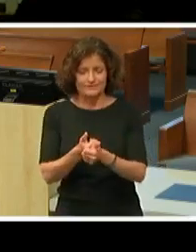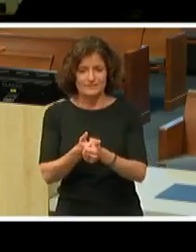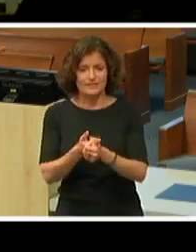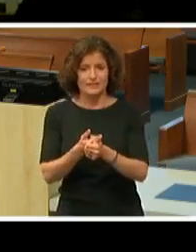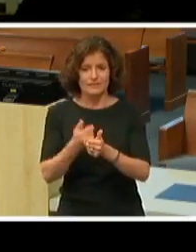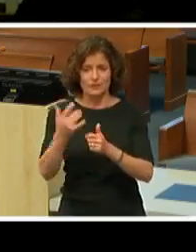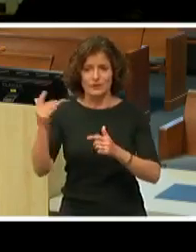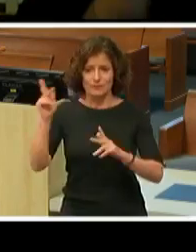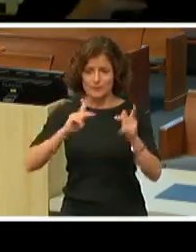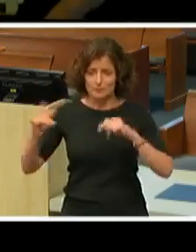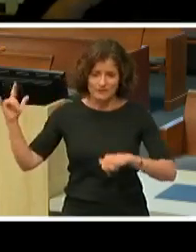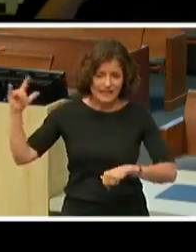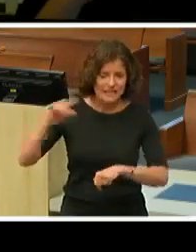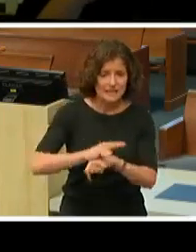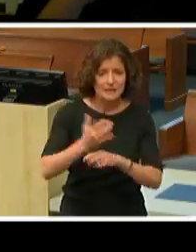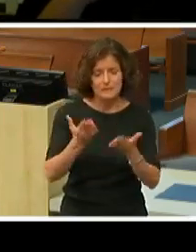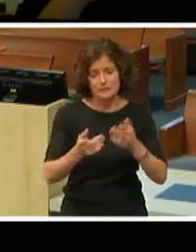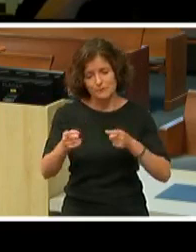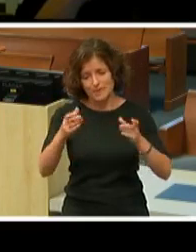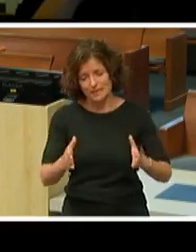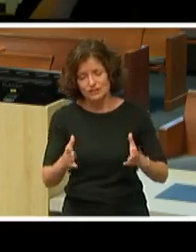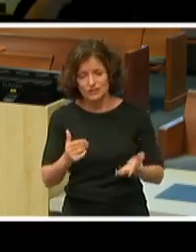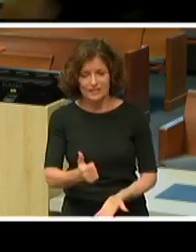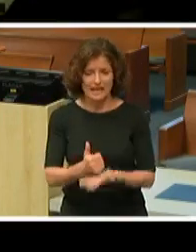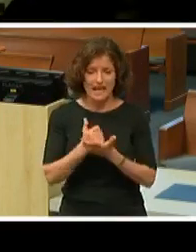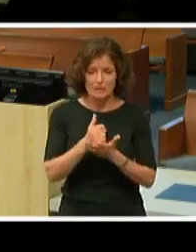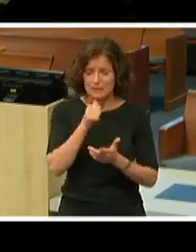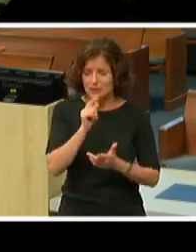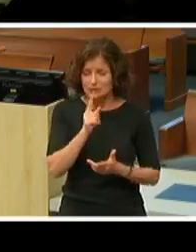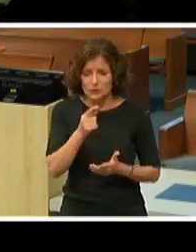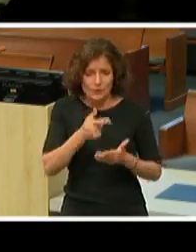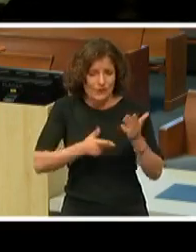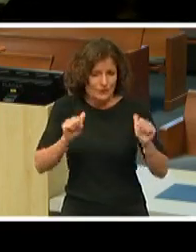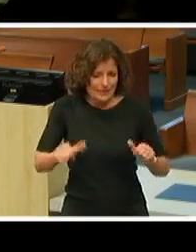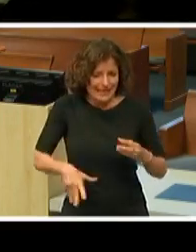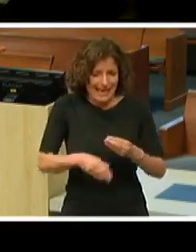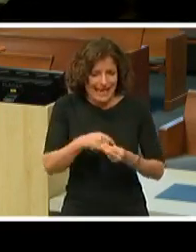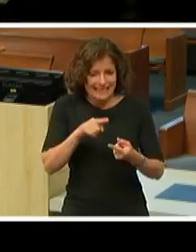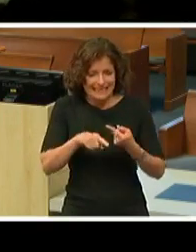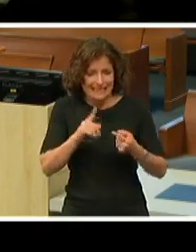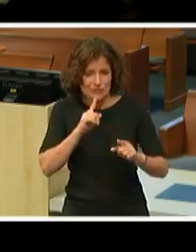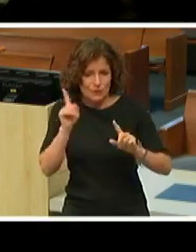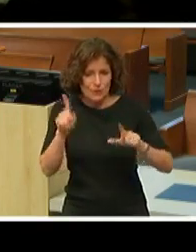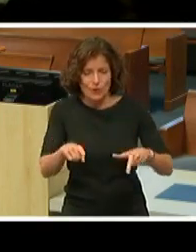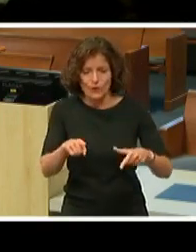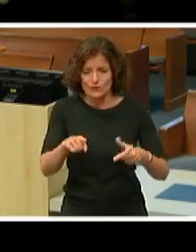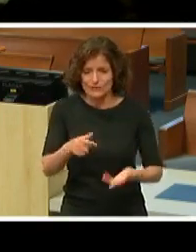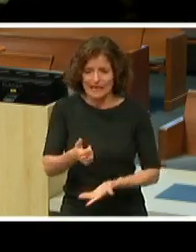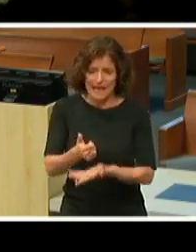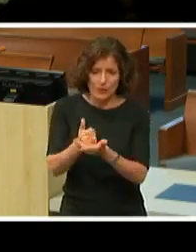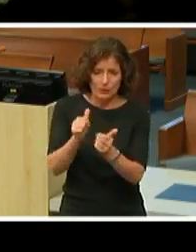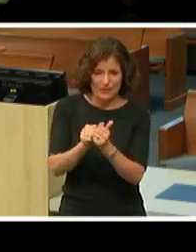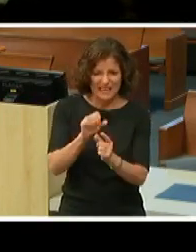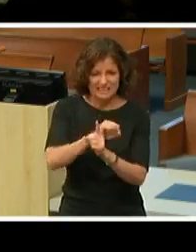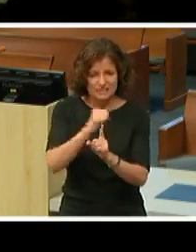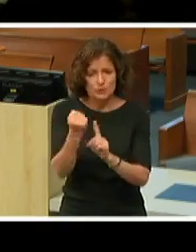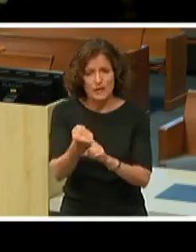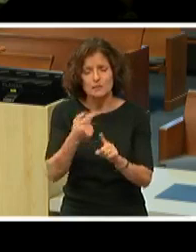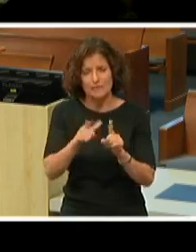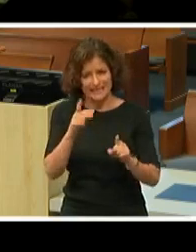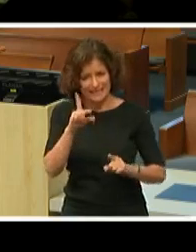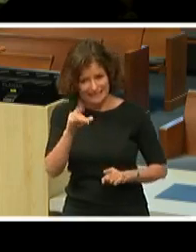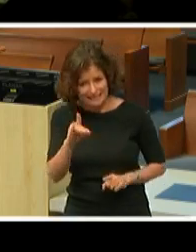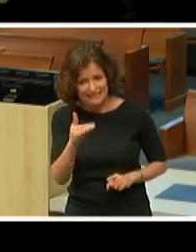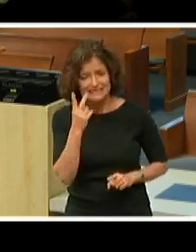the manager can give us an update on that. And I don't know really what you could add into this order to facilitate that, but I did see a couple of emails